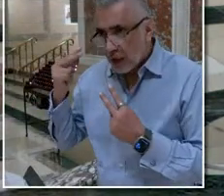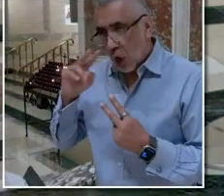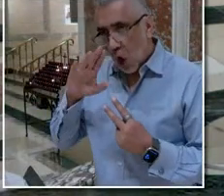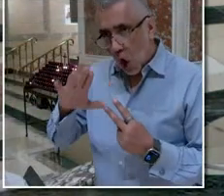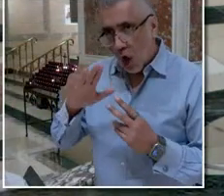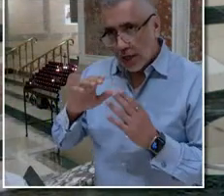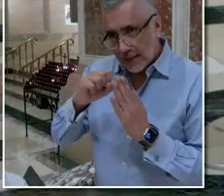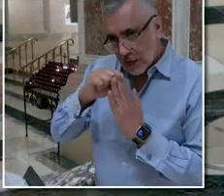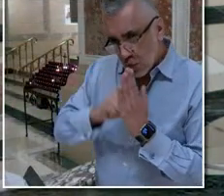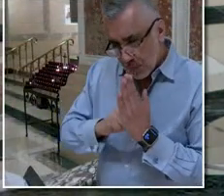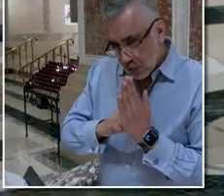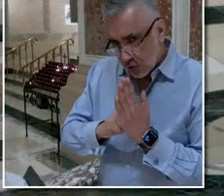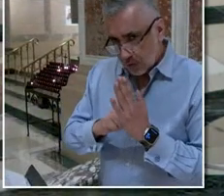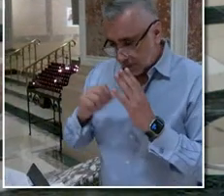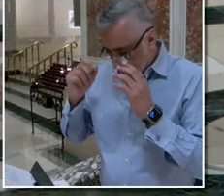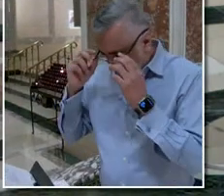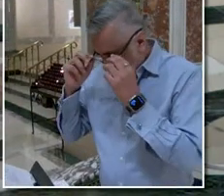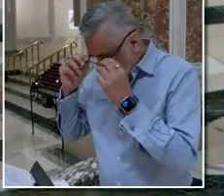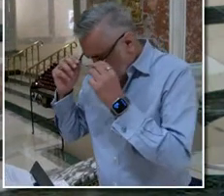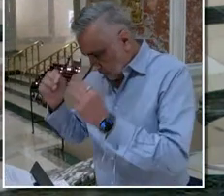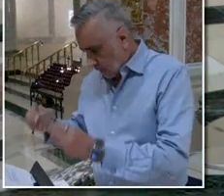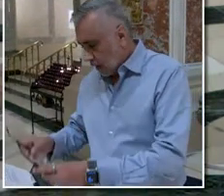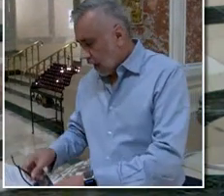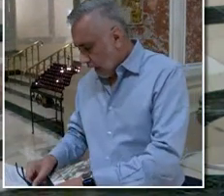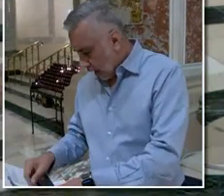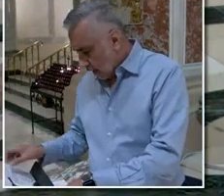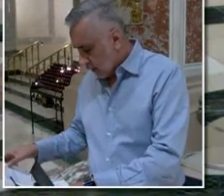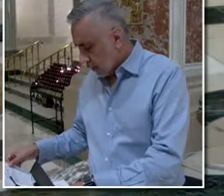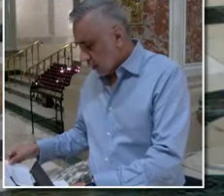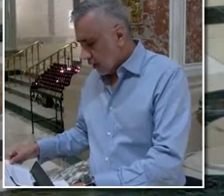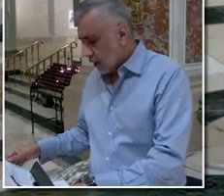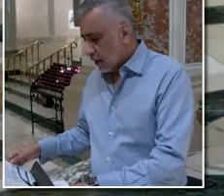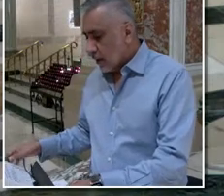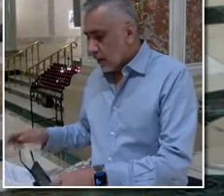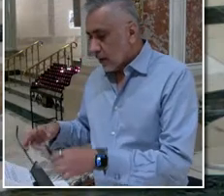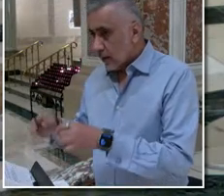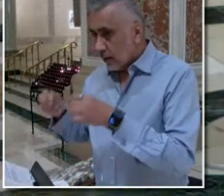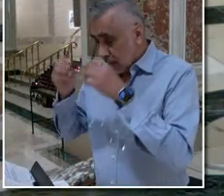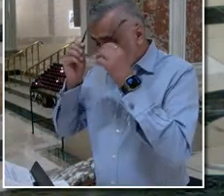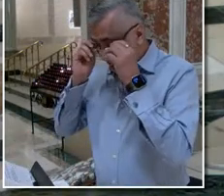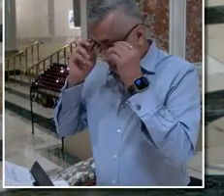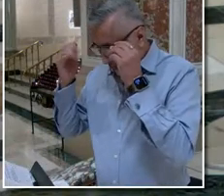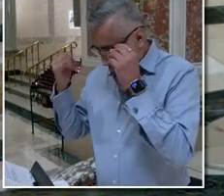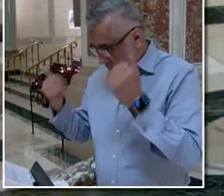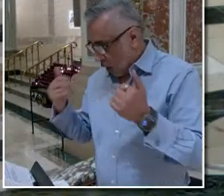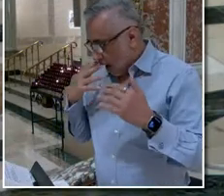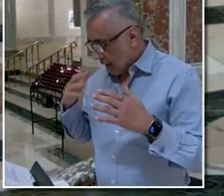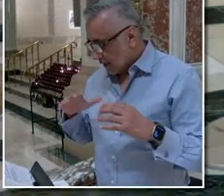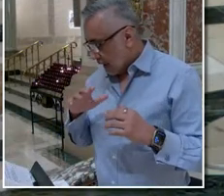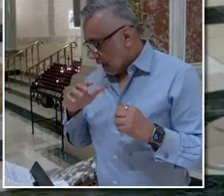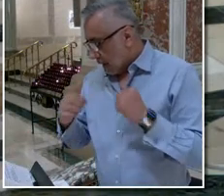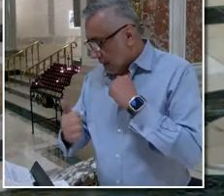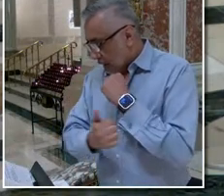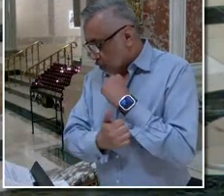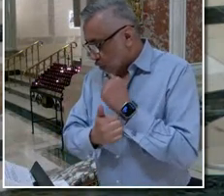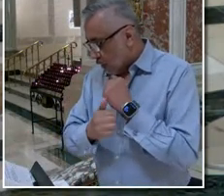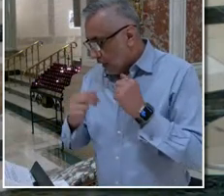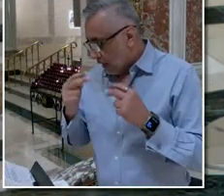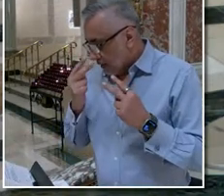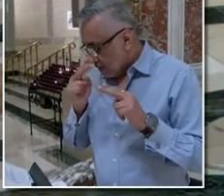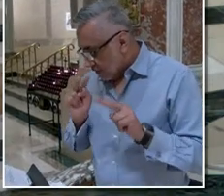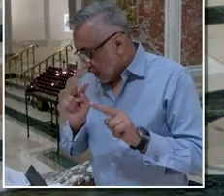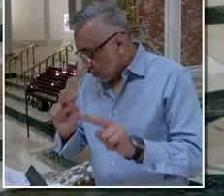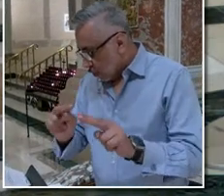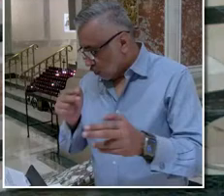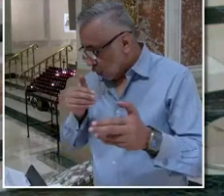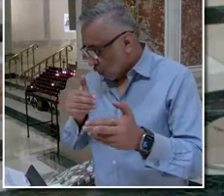the scriptures. And now, as the Paschal Vigil draws near, the sacred night